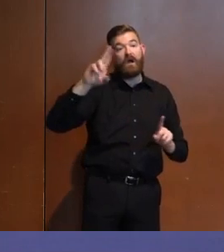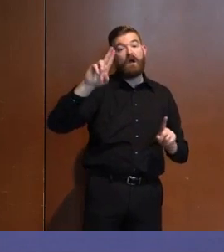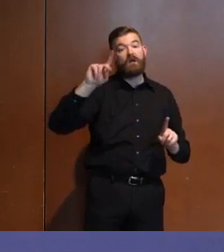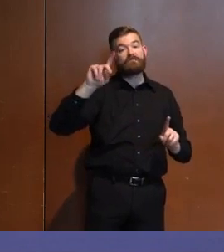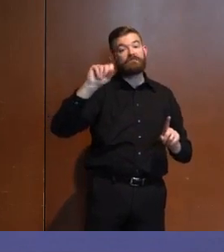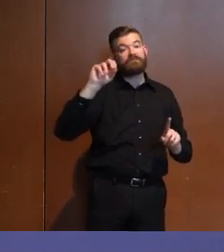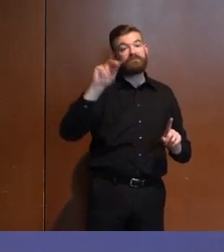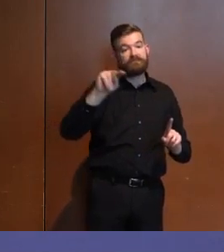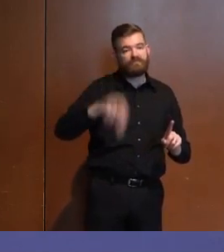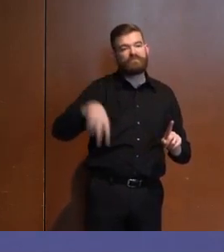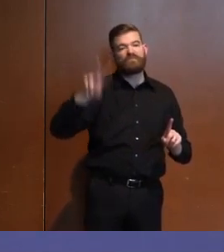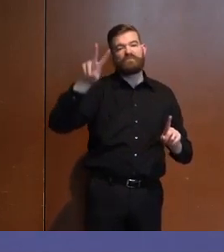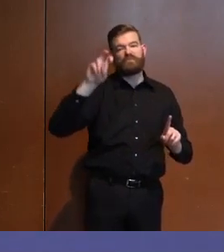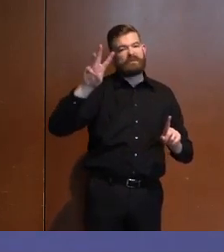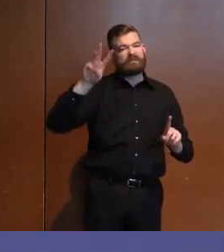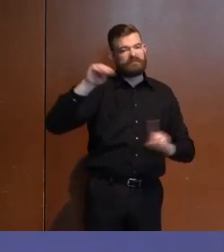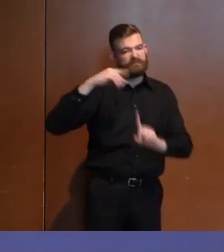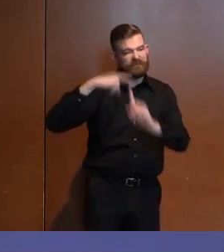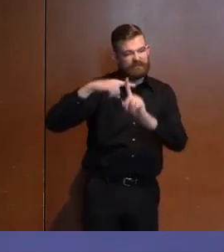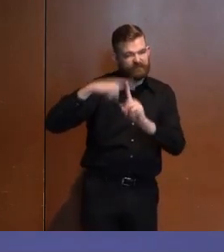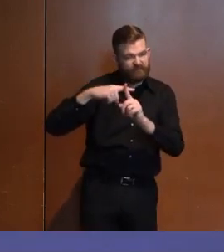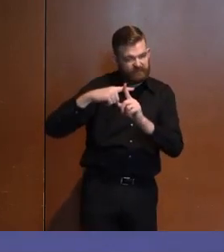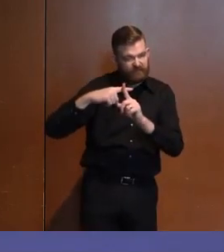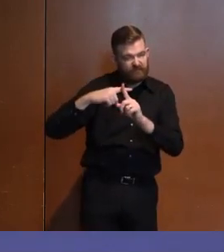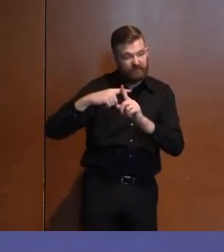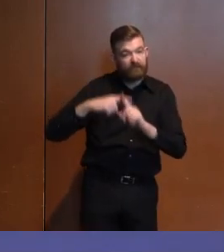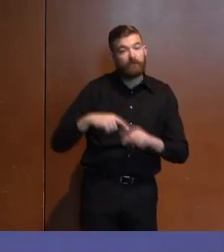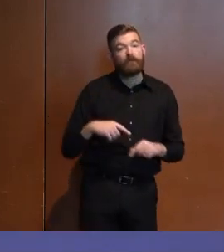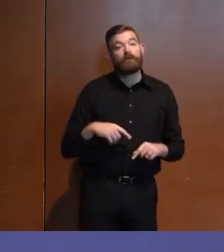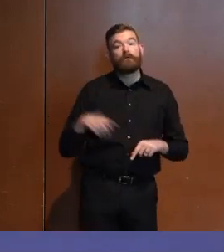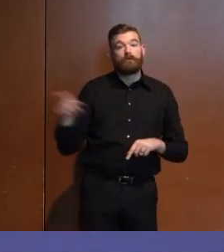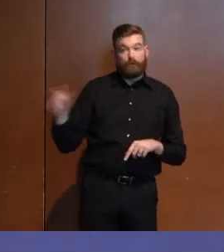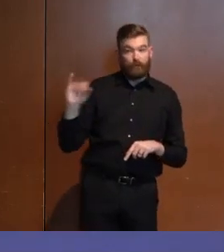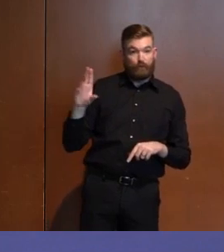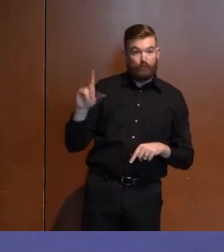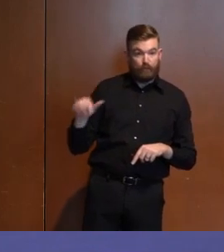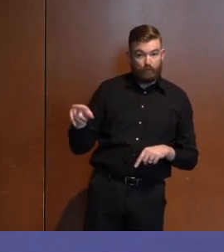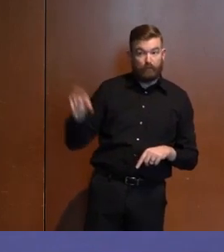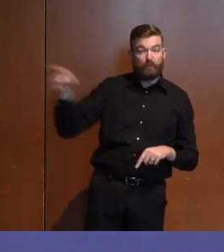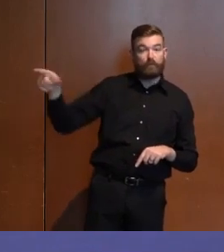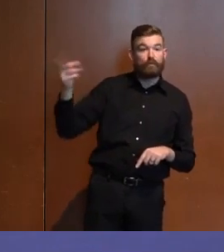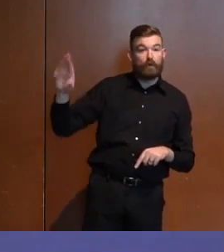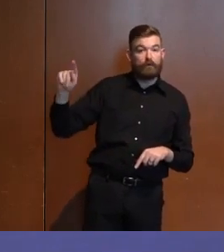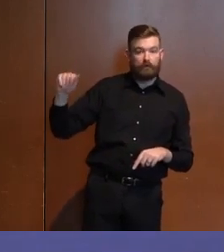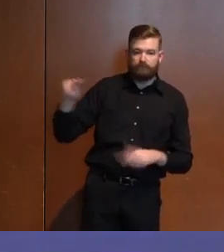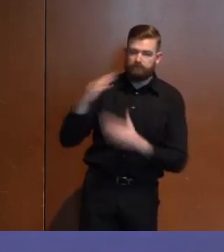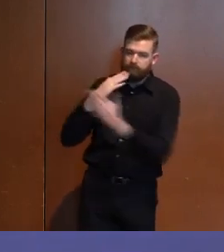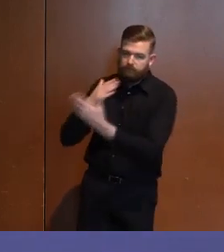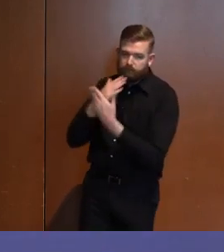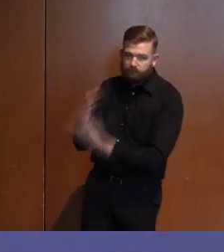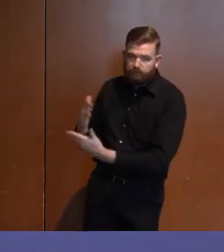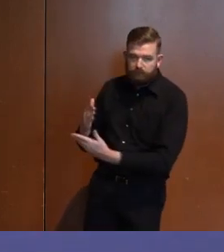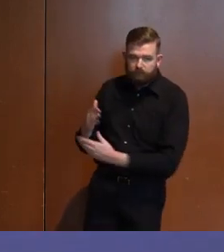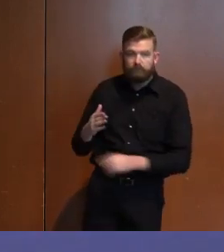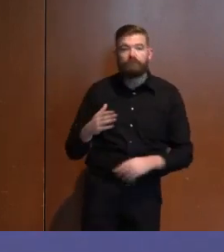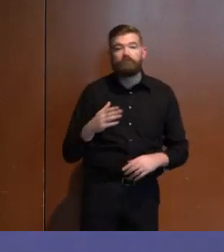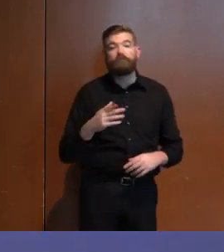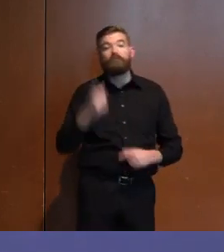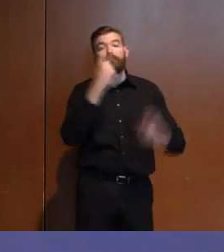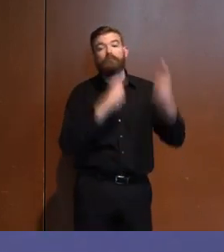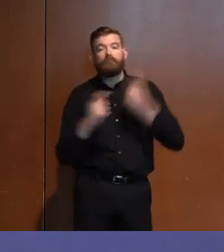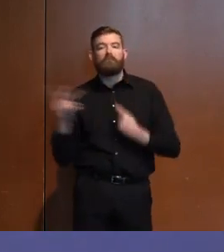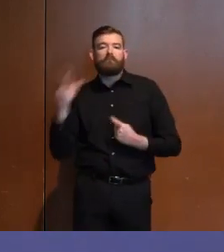260. So Judy and Dr. Tan, thank you for that. I'm sure we'll be coming back to you often in the question and answer moment. With that, I'd love to